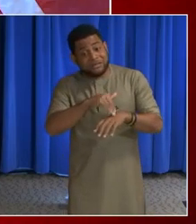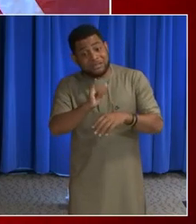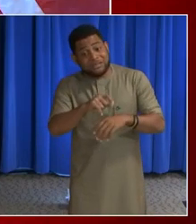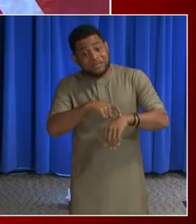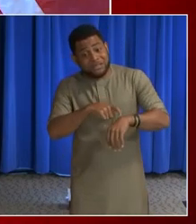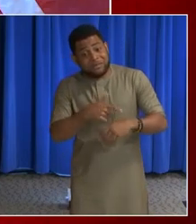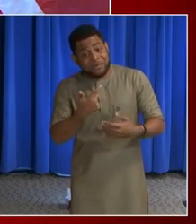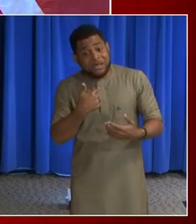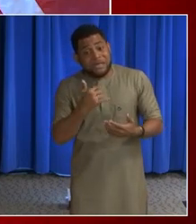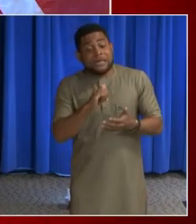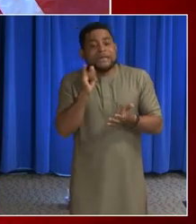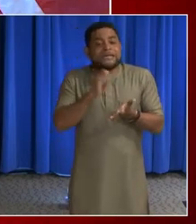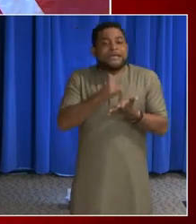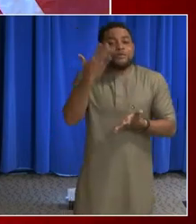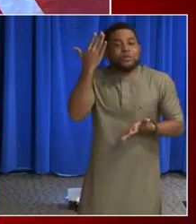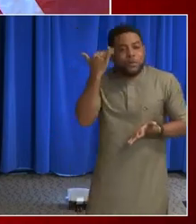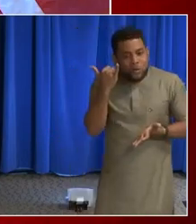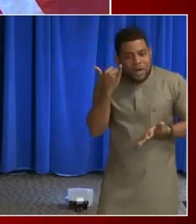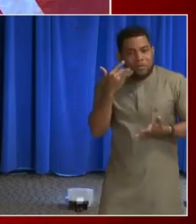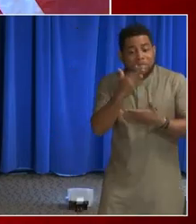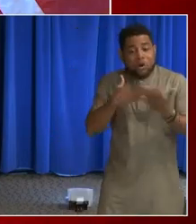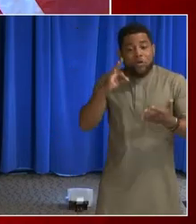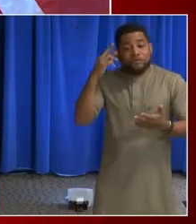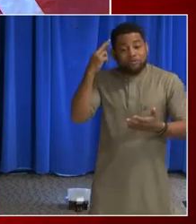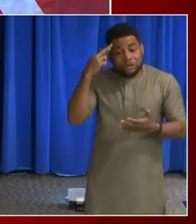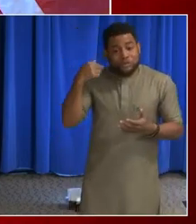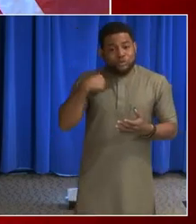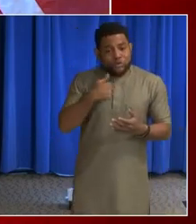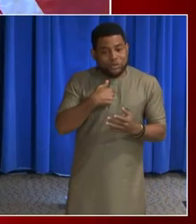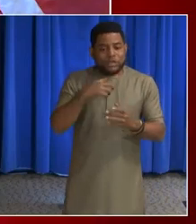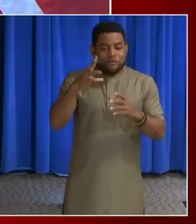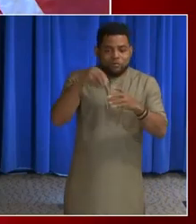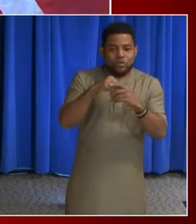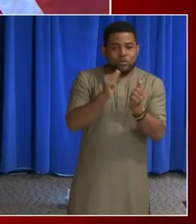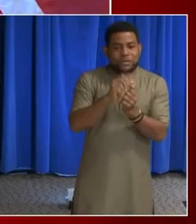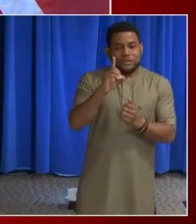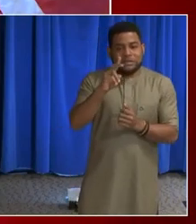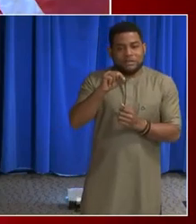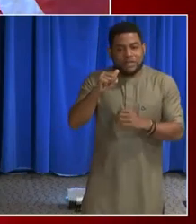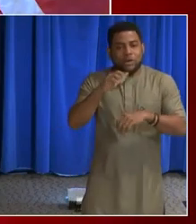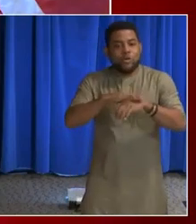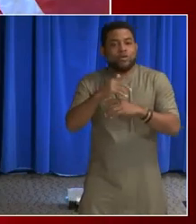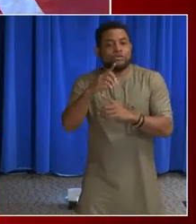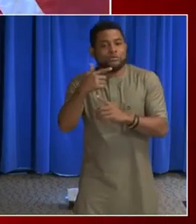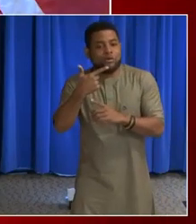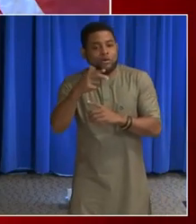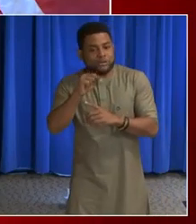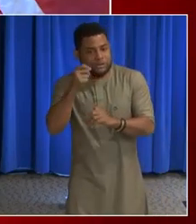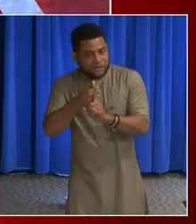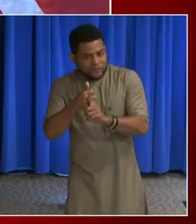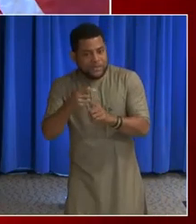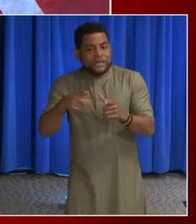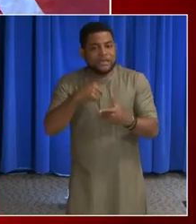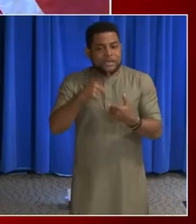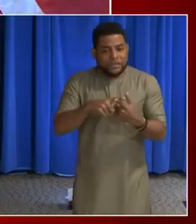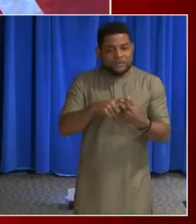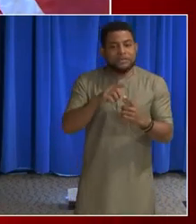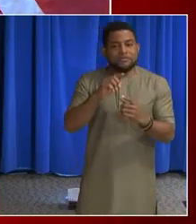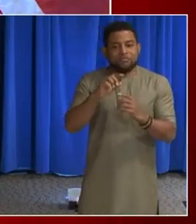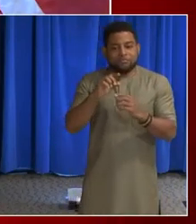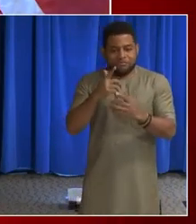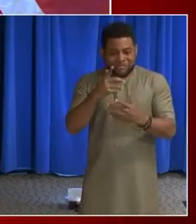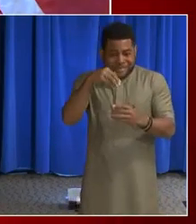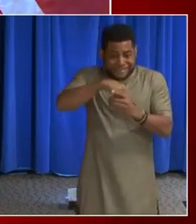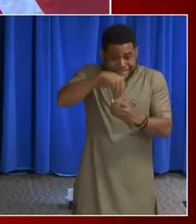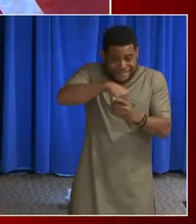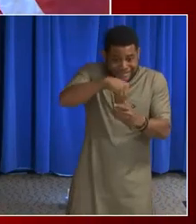reason why, part of the reason why we're going to do DNA analysis on the firearm. We're going to do DNA analysis on the bullets that go into the firearm